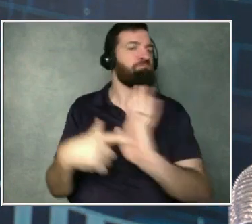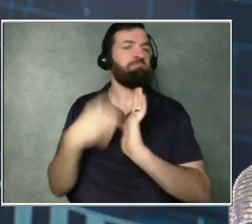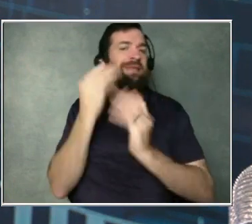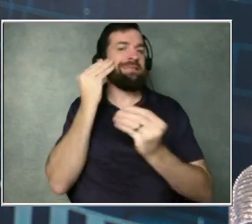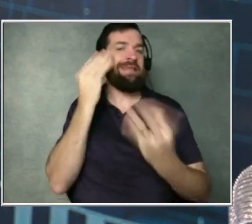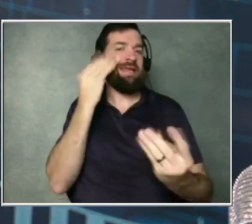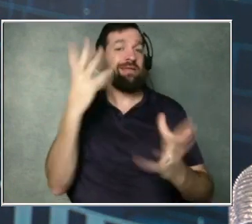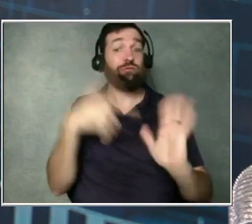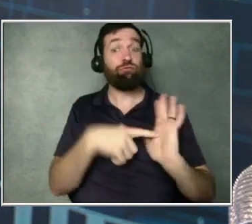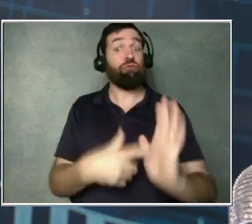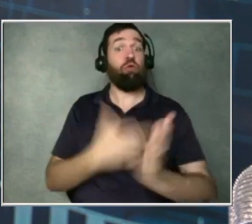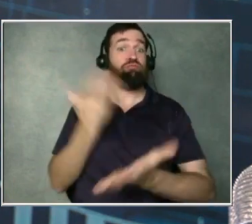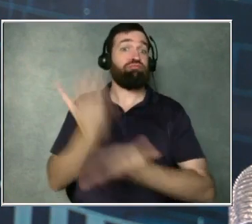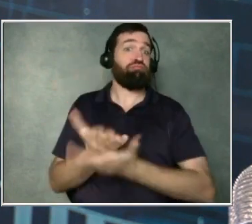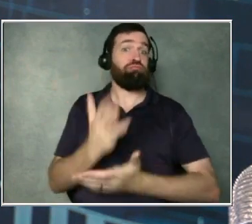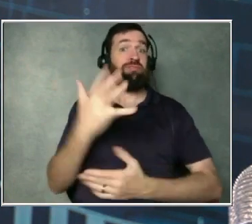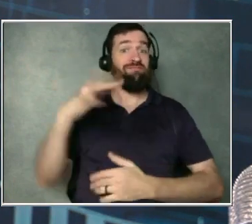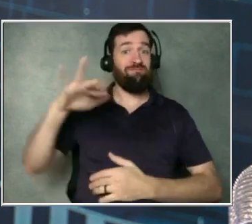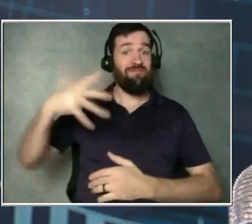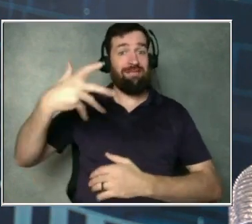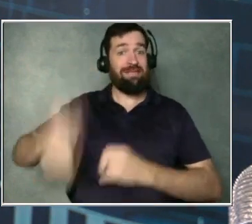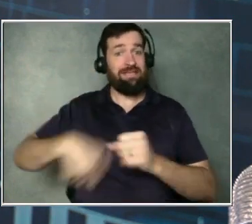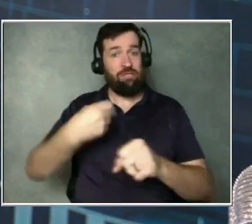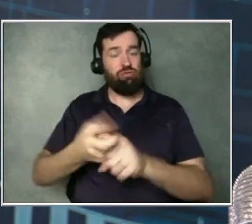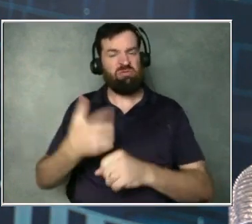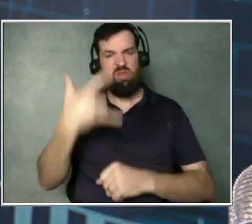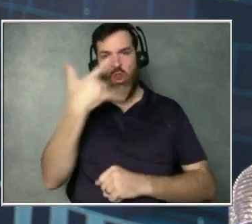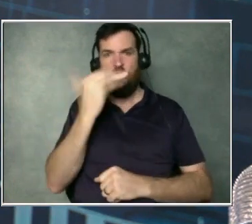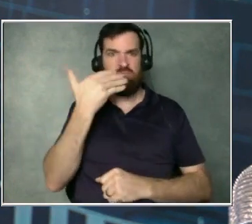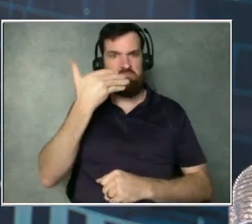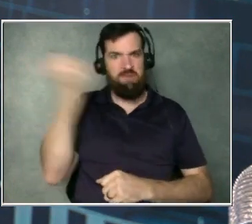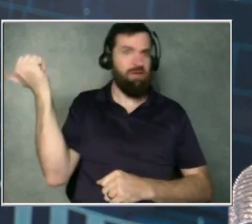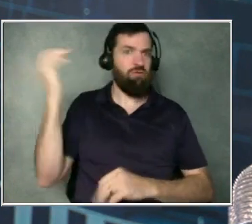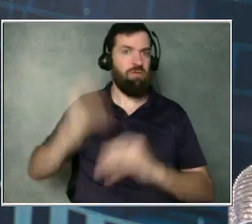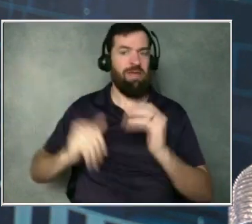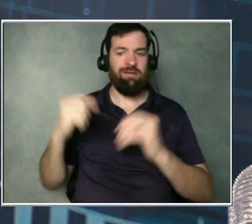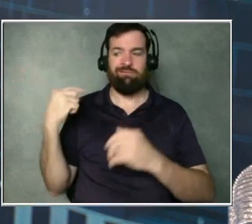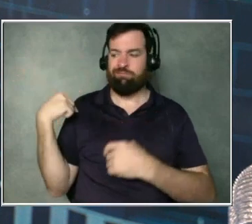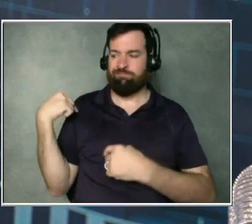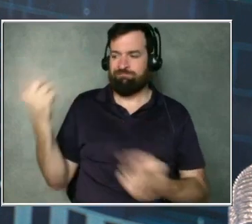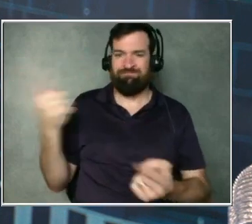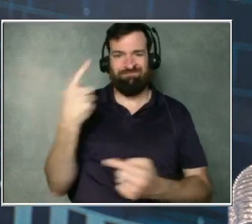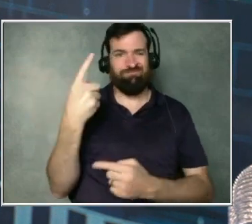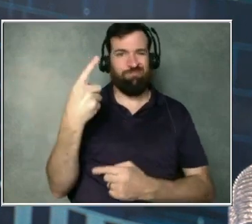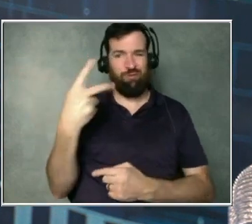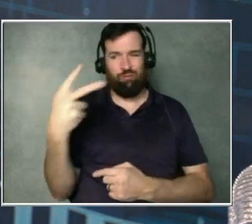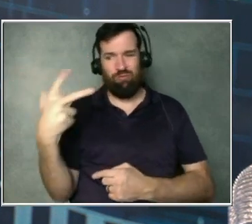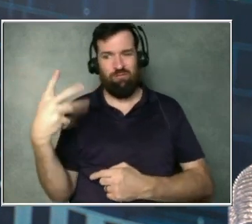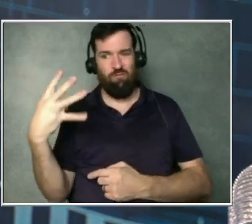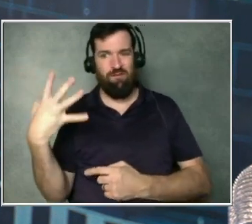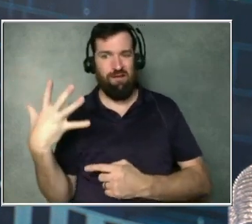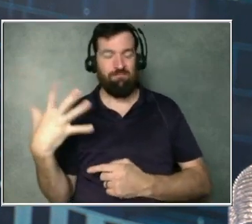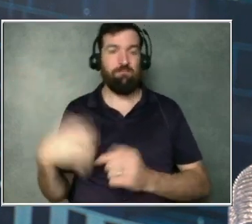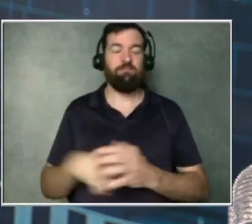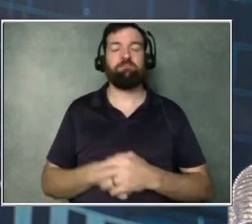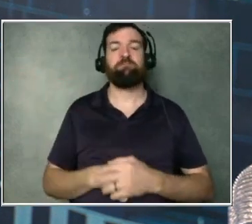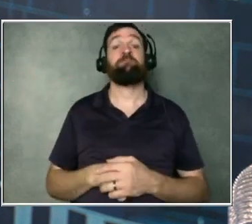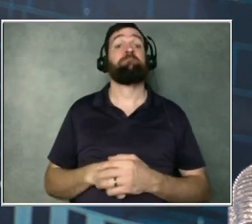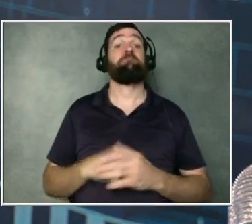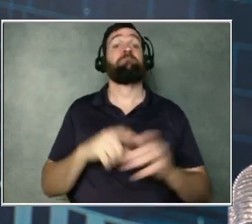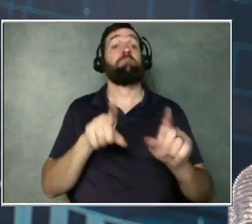activity in year 5 is looking a whole lot better than years 1 through 4. Today is also the